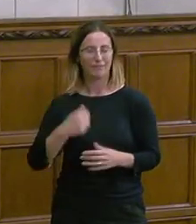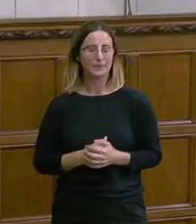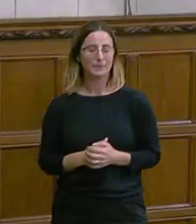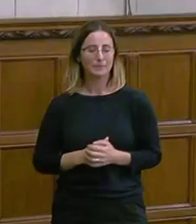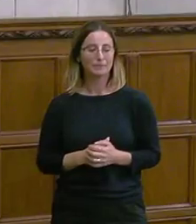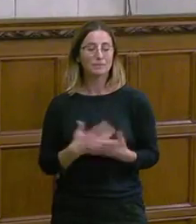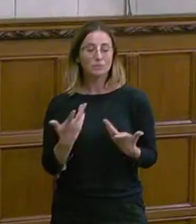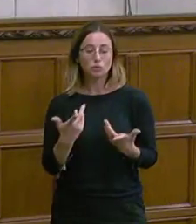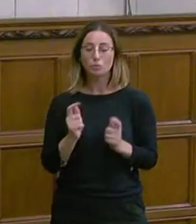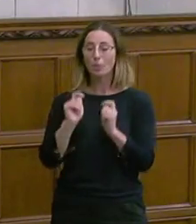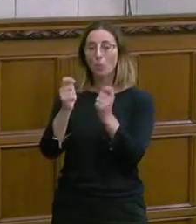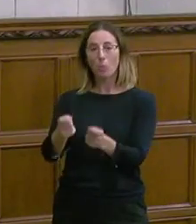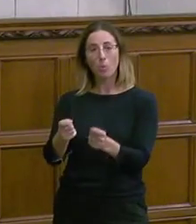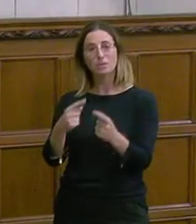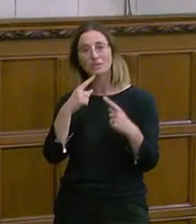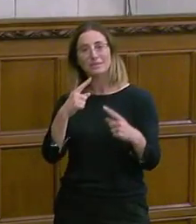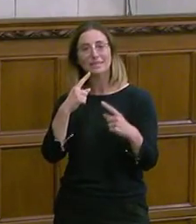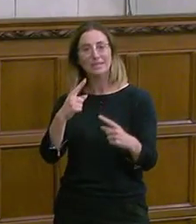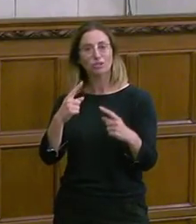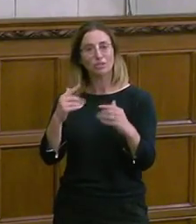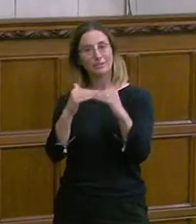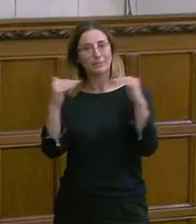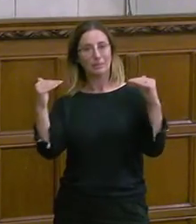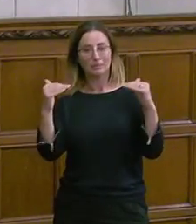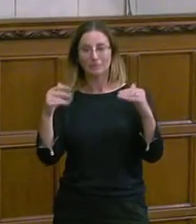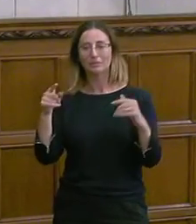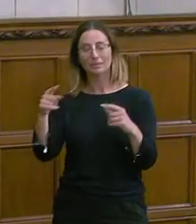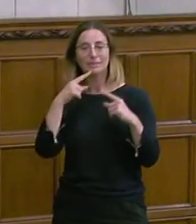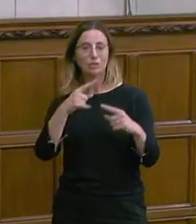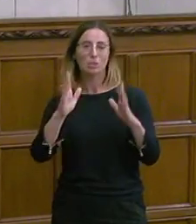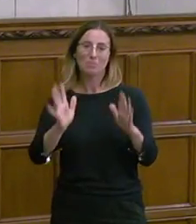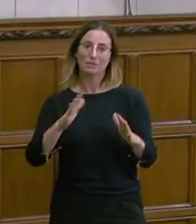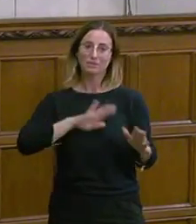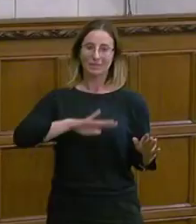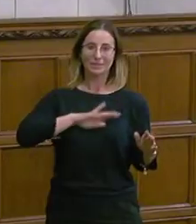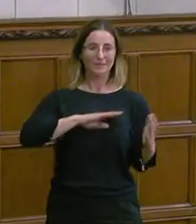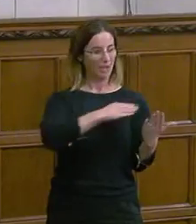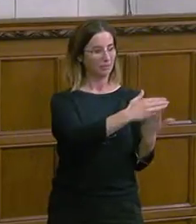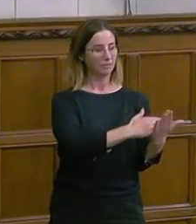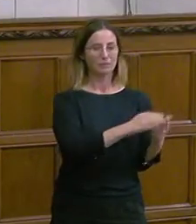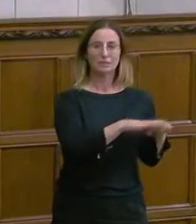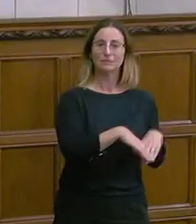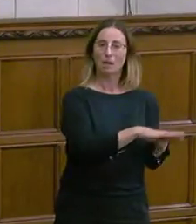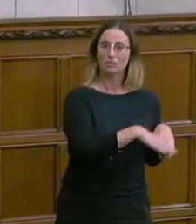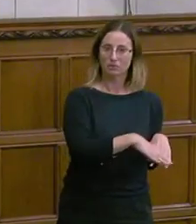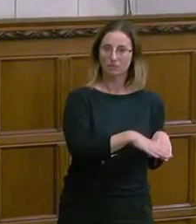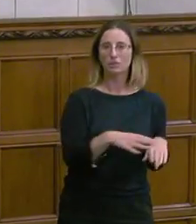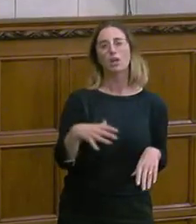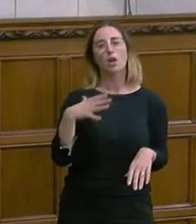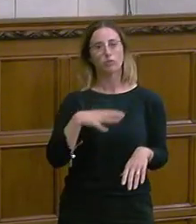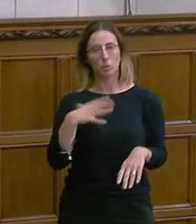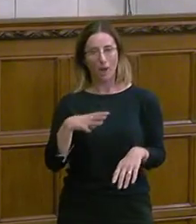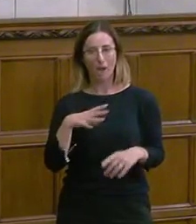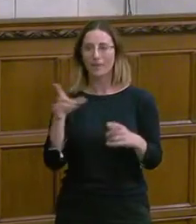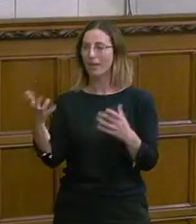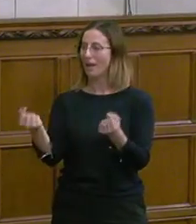awarded qualified teacher status, trainees must satisfy the teacher standard, which actually includes a requirement that they have a clear understanding of the